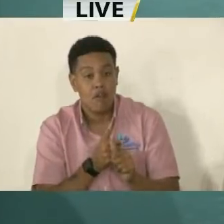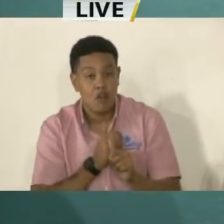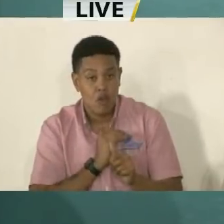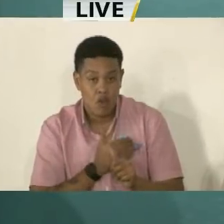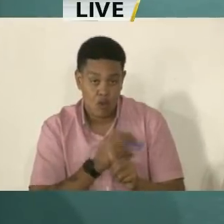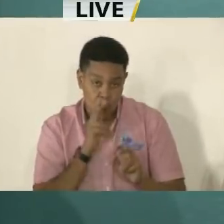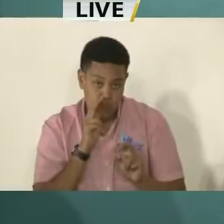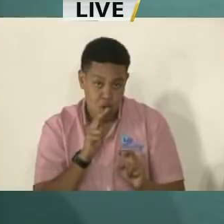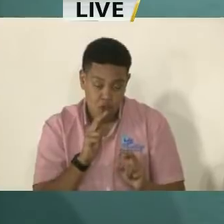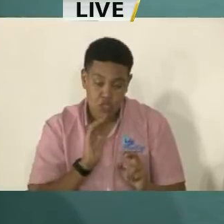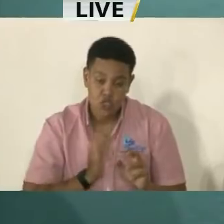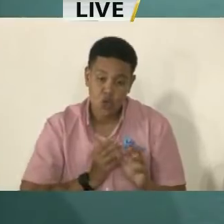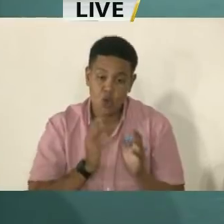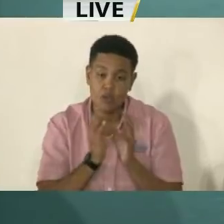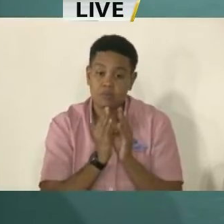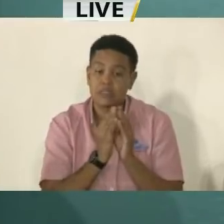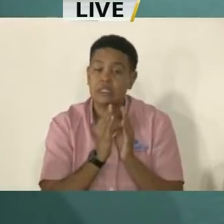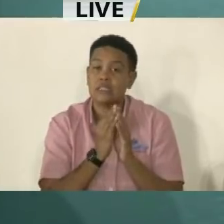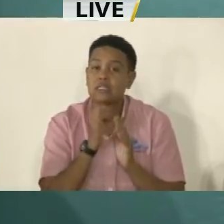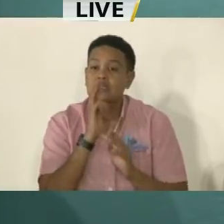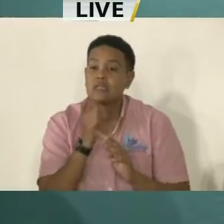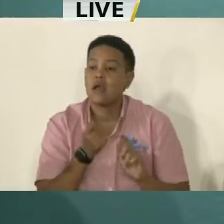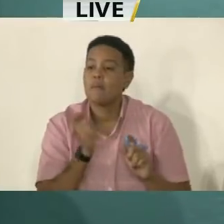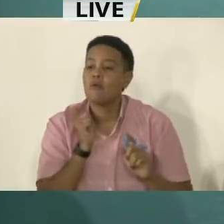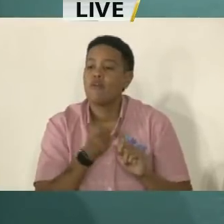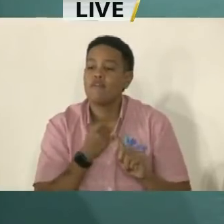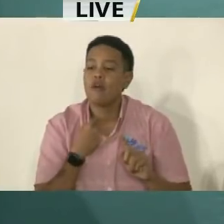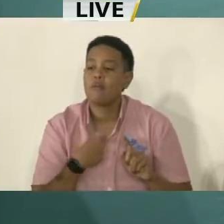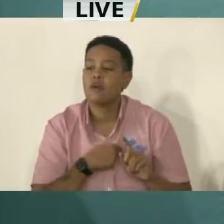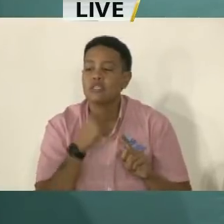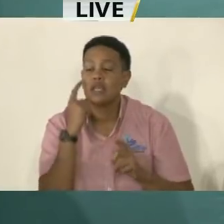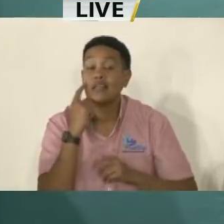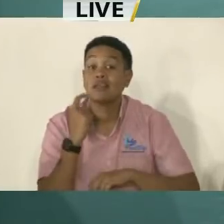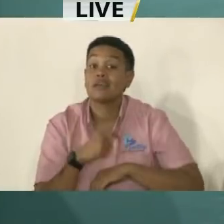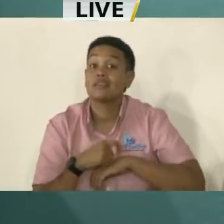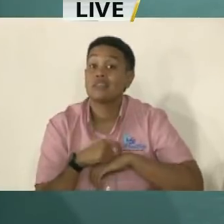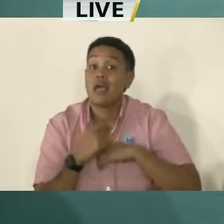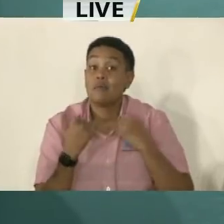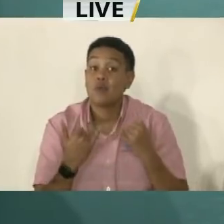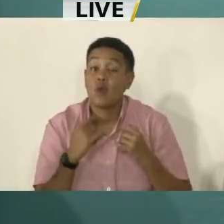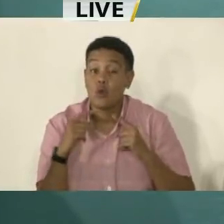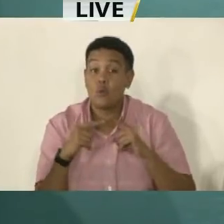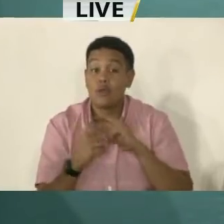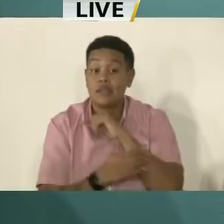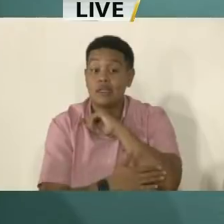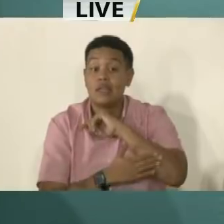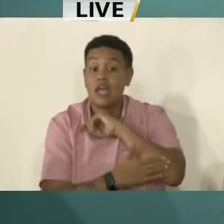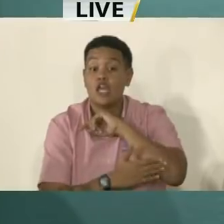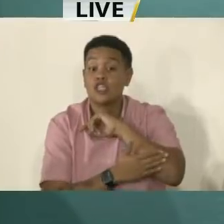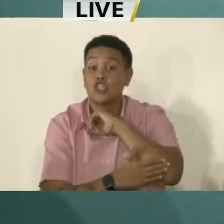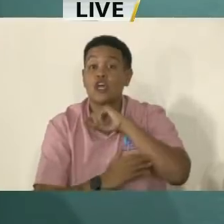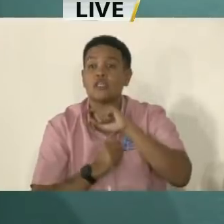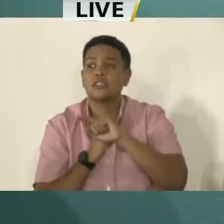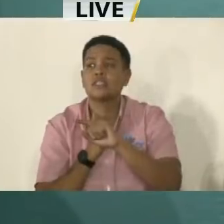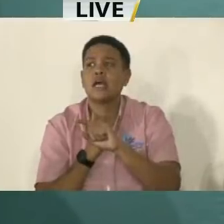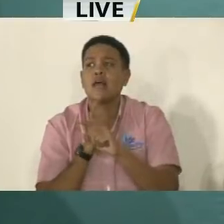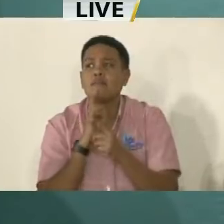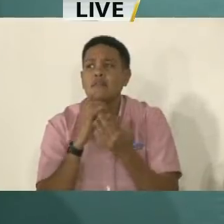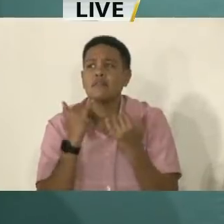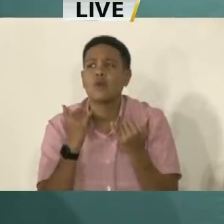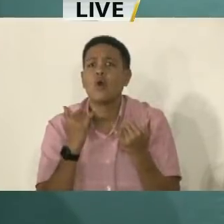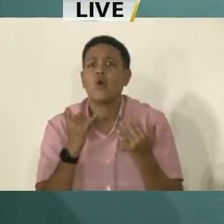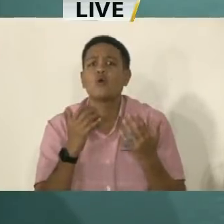meetings and take a cue from us. I think at a time when the nation is in